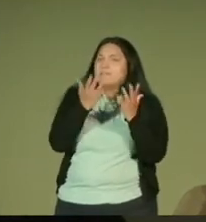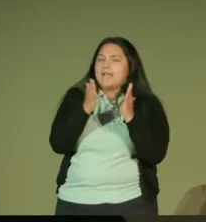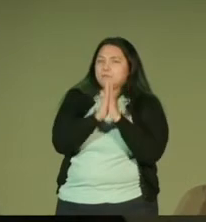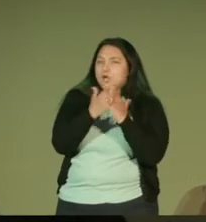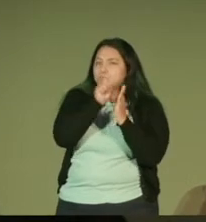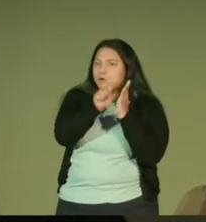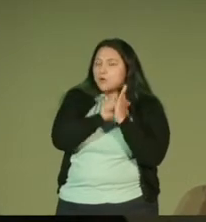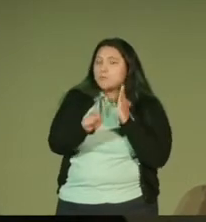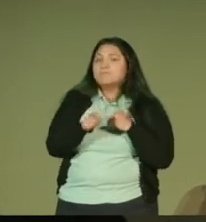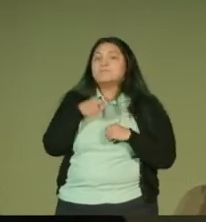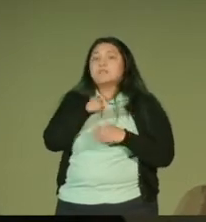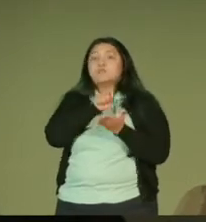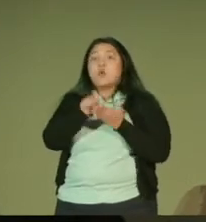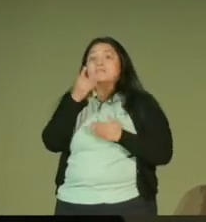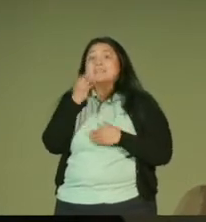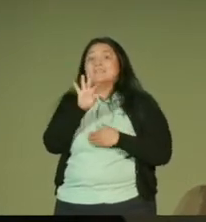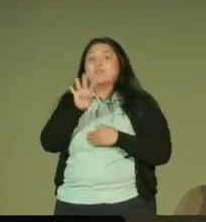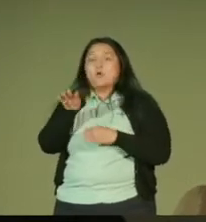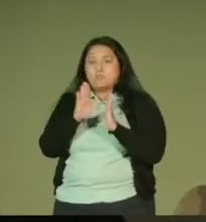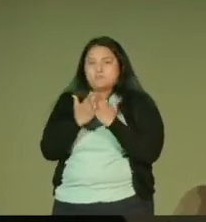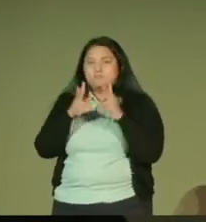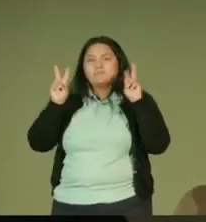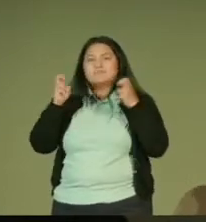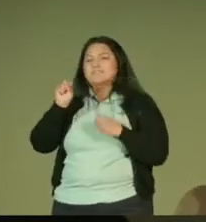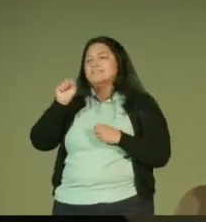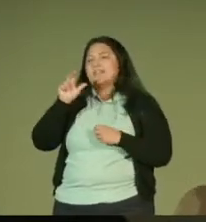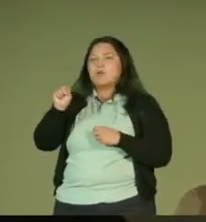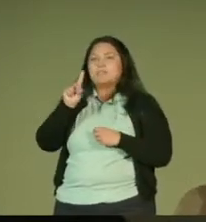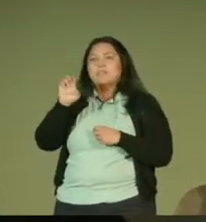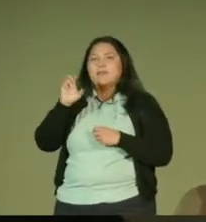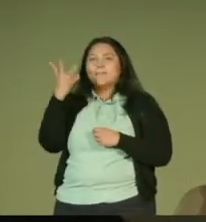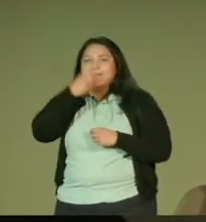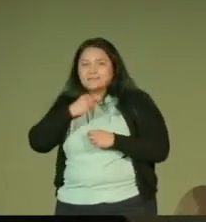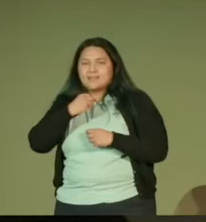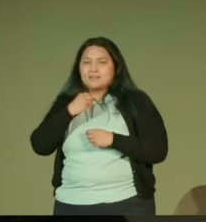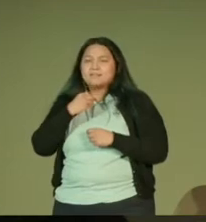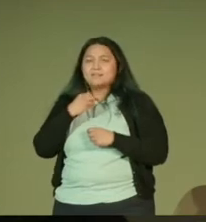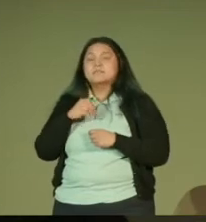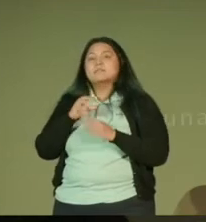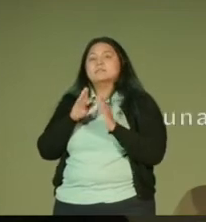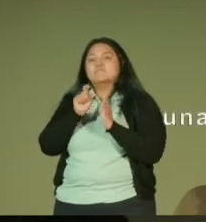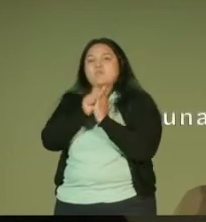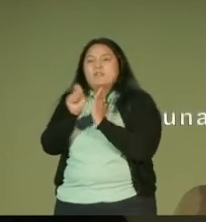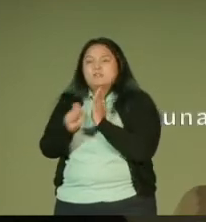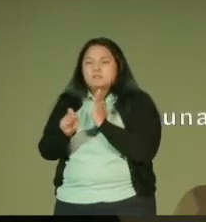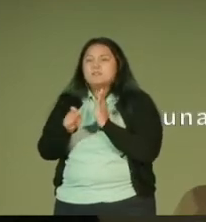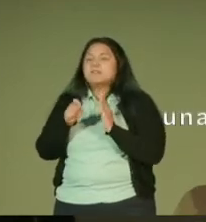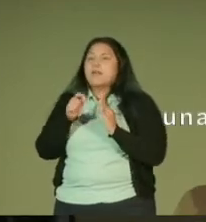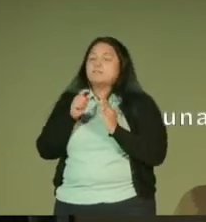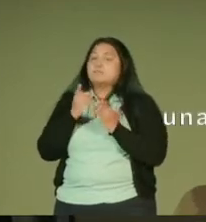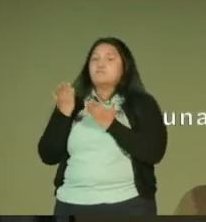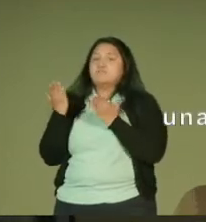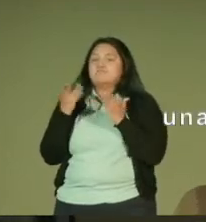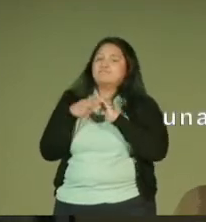his 1944 novel, Salon de Belleza, Beauty Salon, an allegory of plague, that brought him his cult